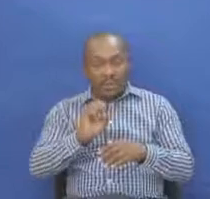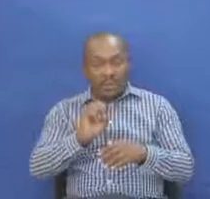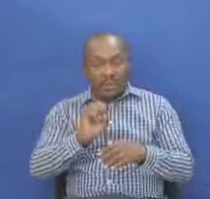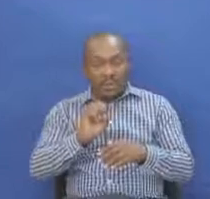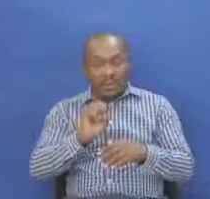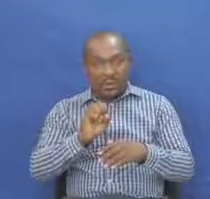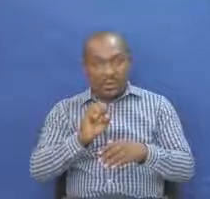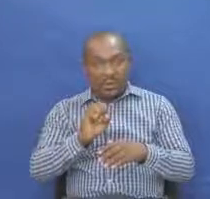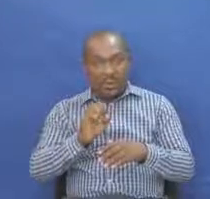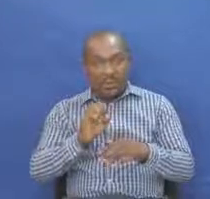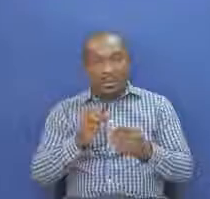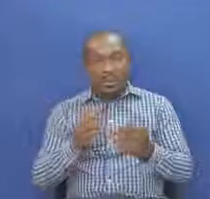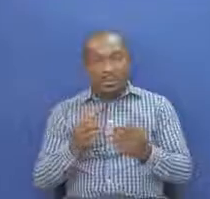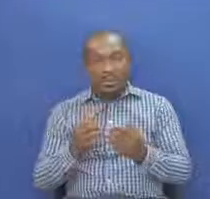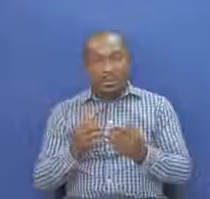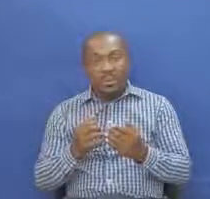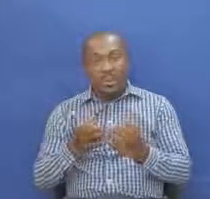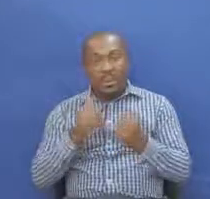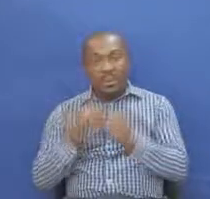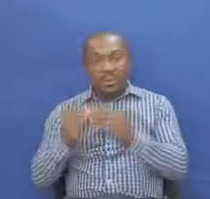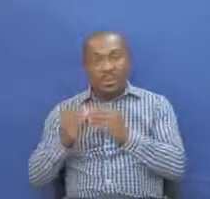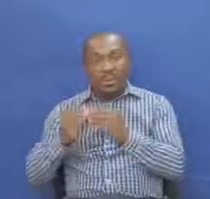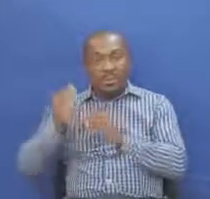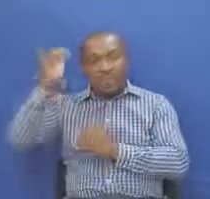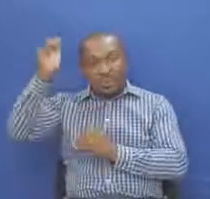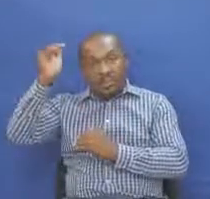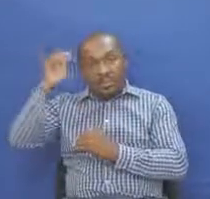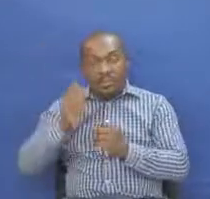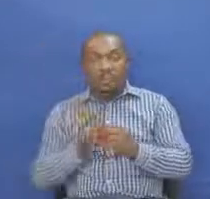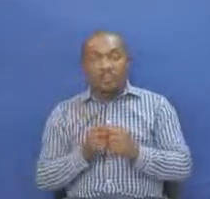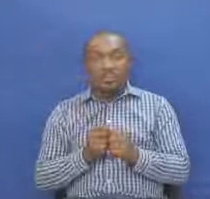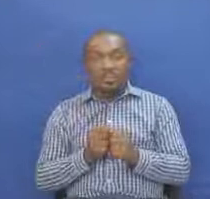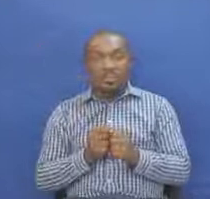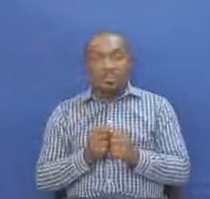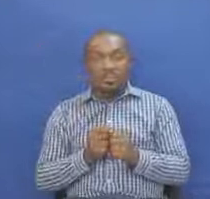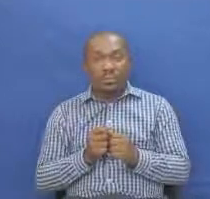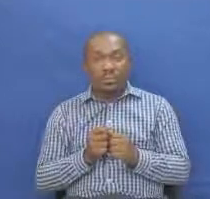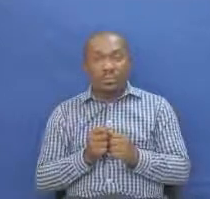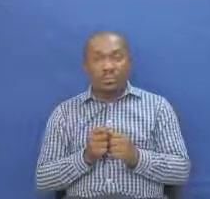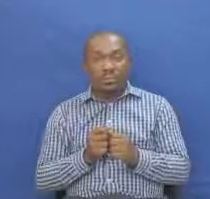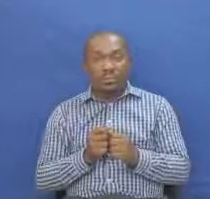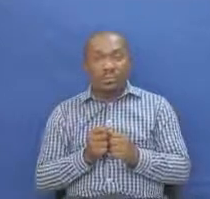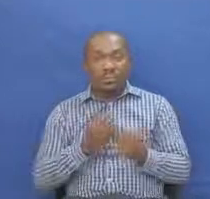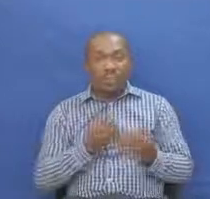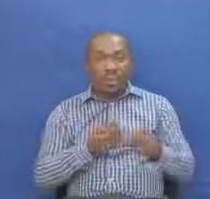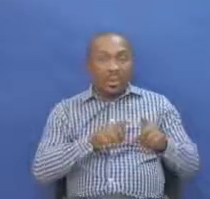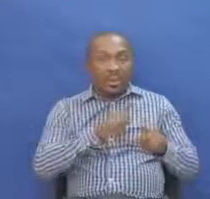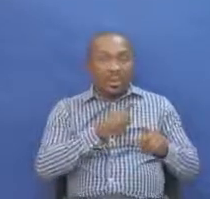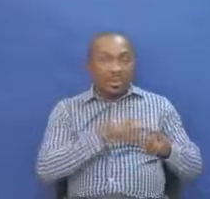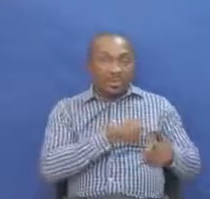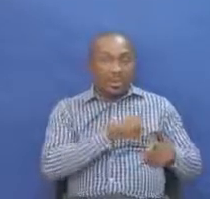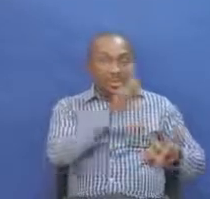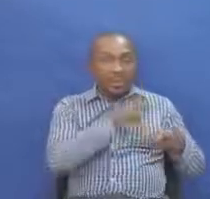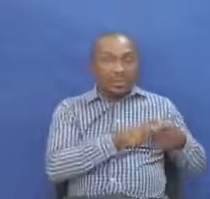decreases. The number of cells which increase may be lower than the number of cells which